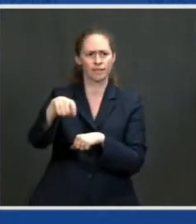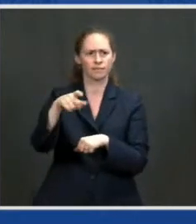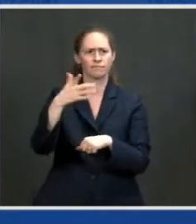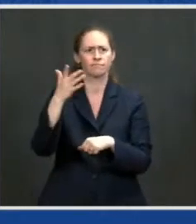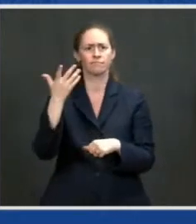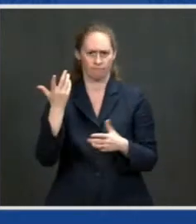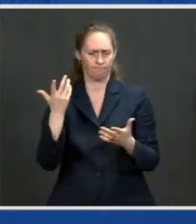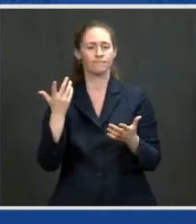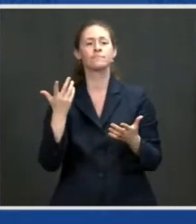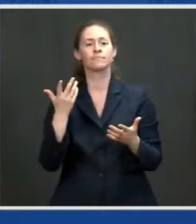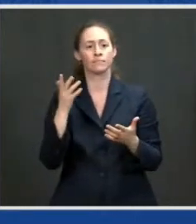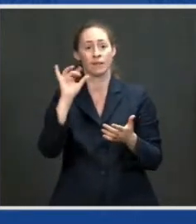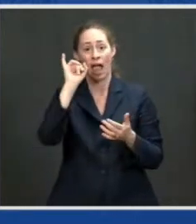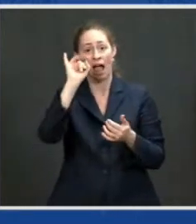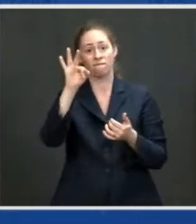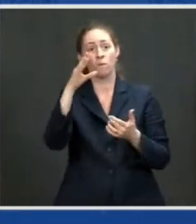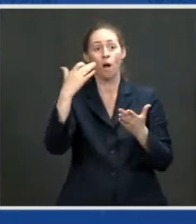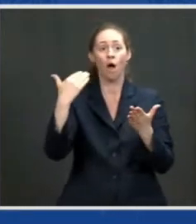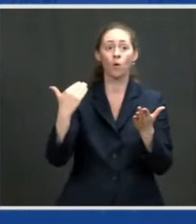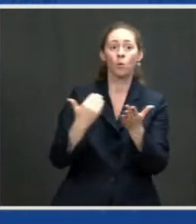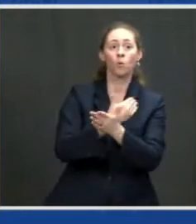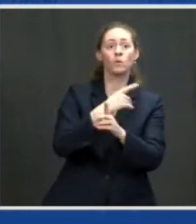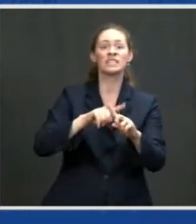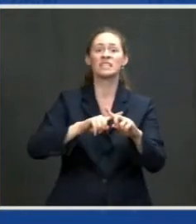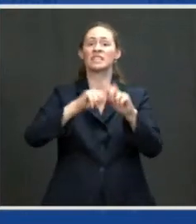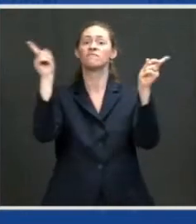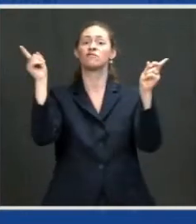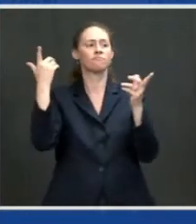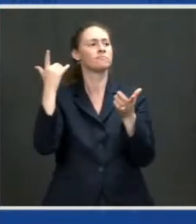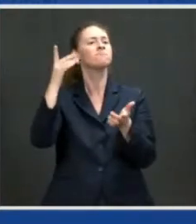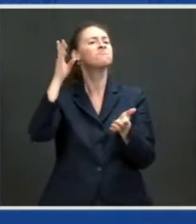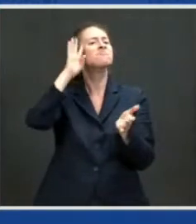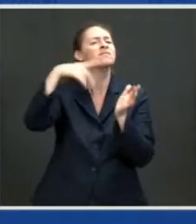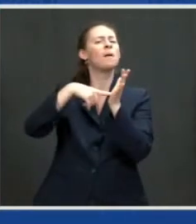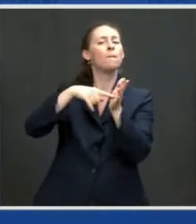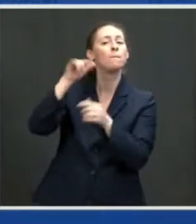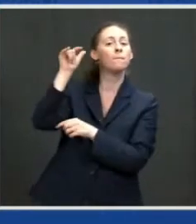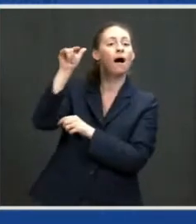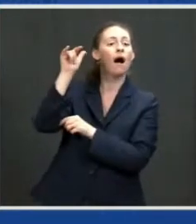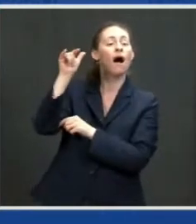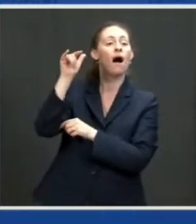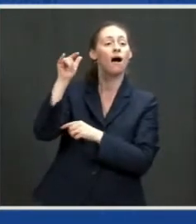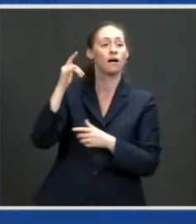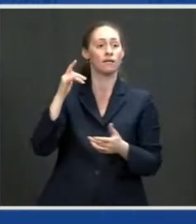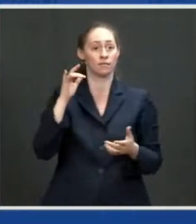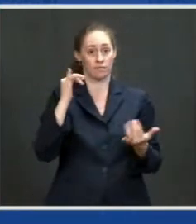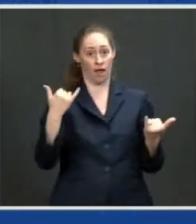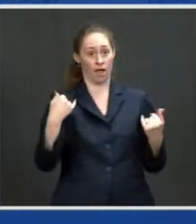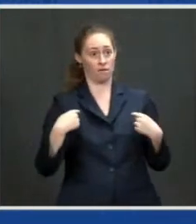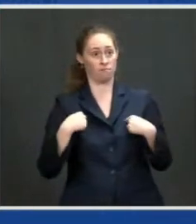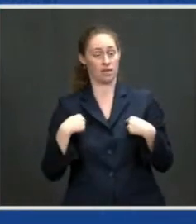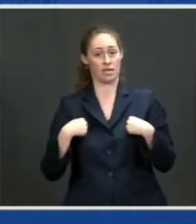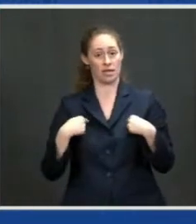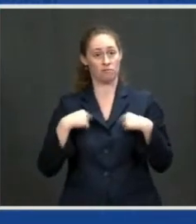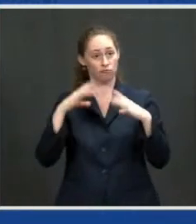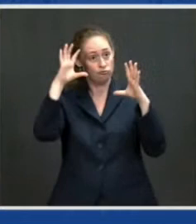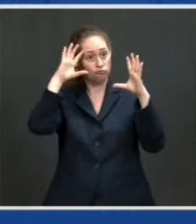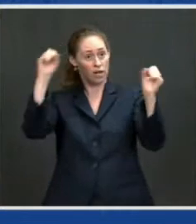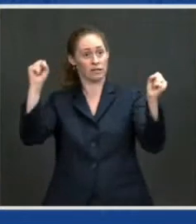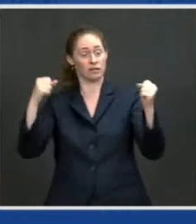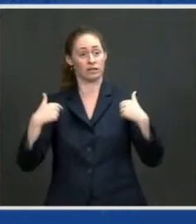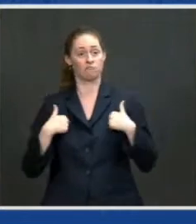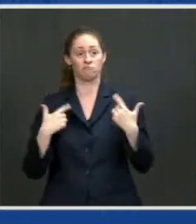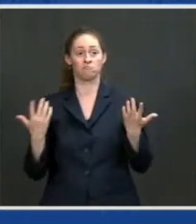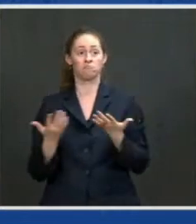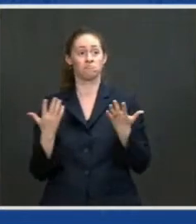building the new deck of an aircraft carrier, well, guess what? I get as president to let contracts over $600